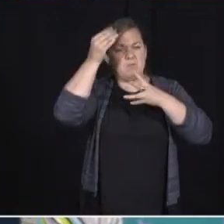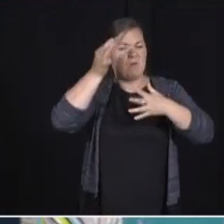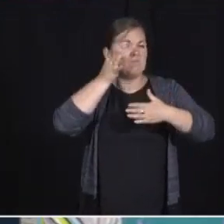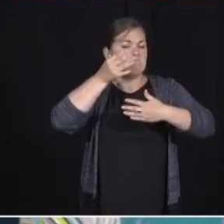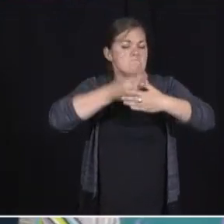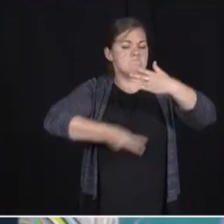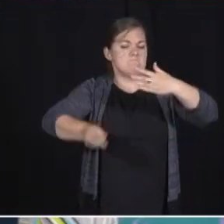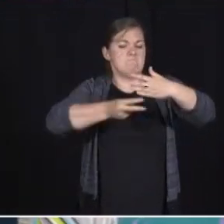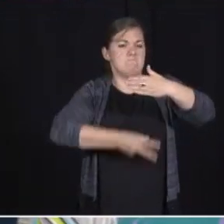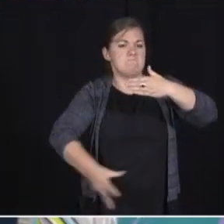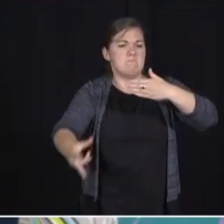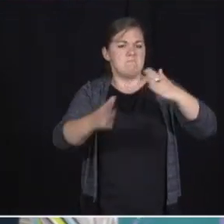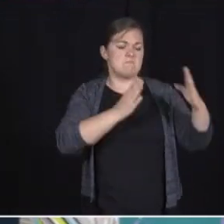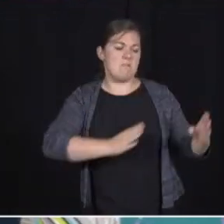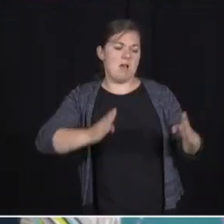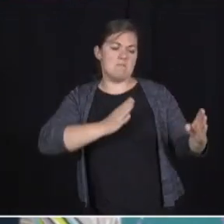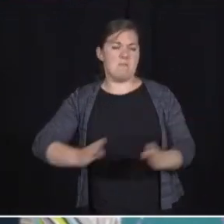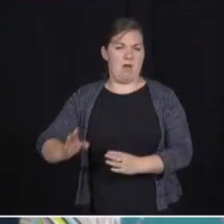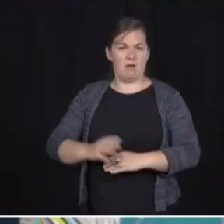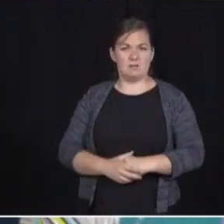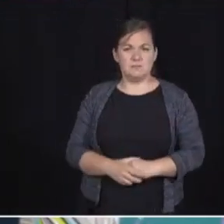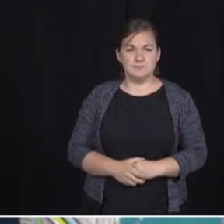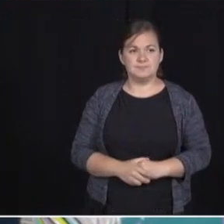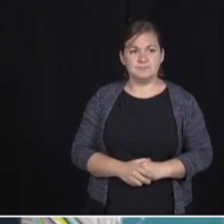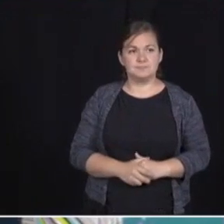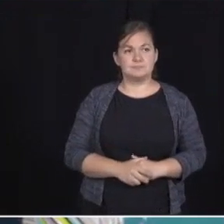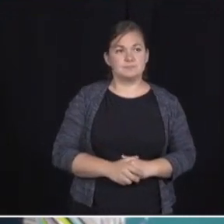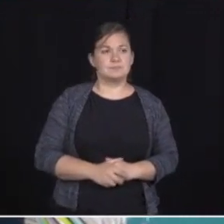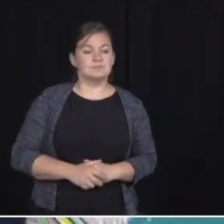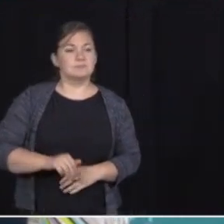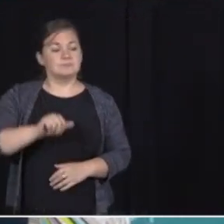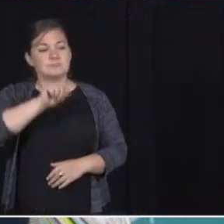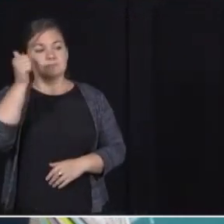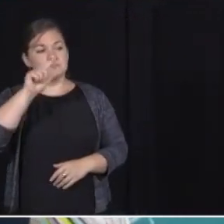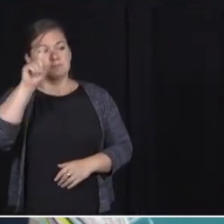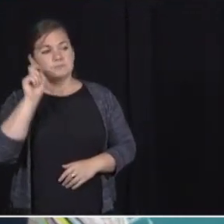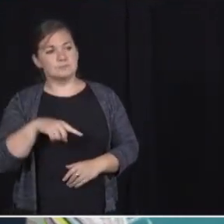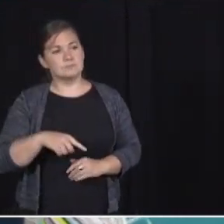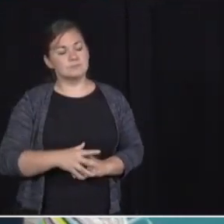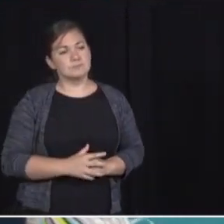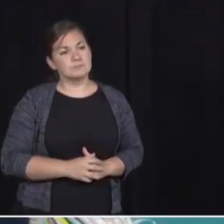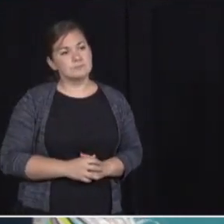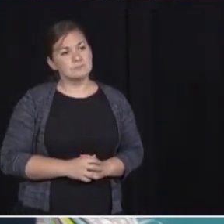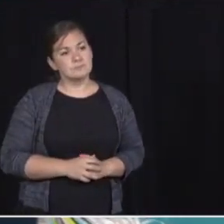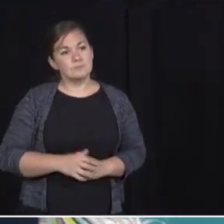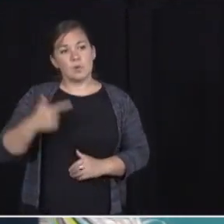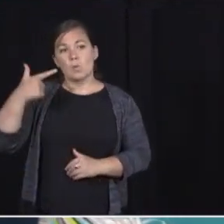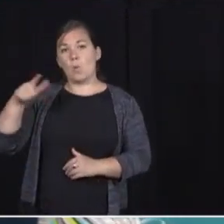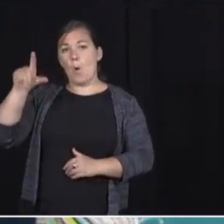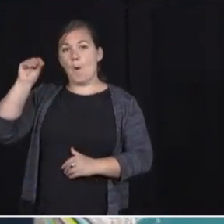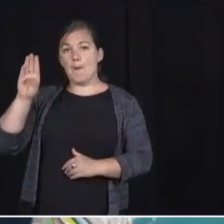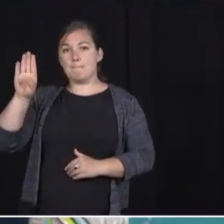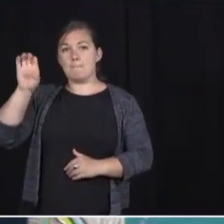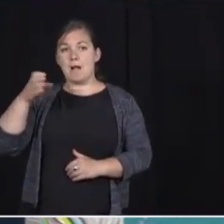strategy. Next question. Next question comes from Laura Stone from the Globe and Mail. Please go ahead.